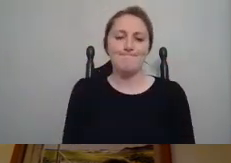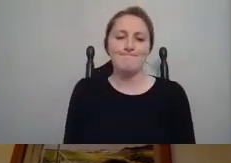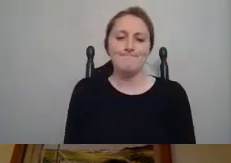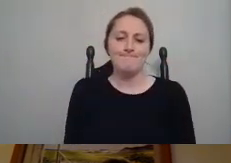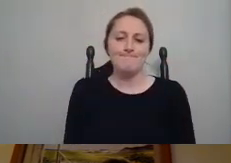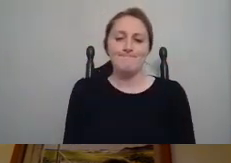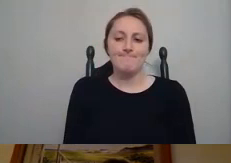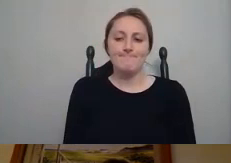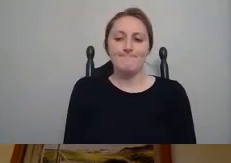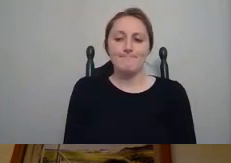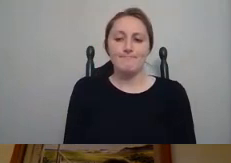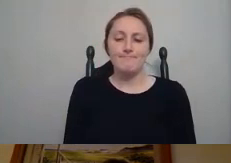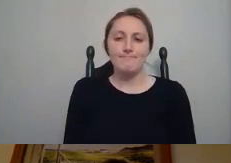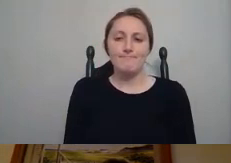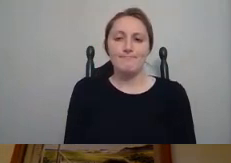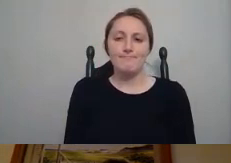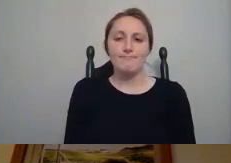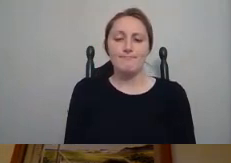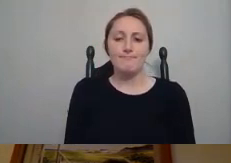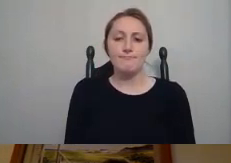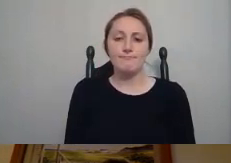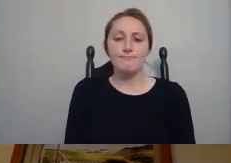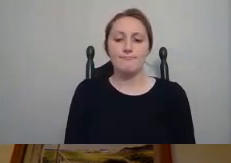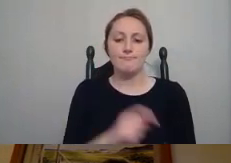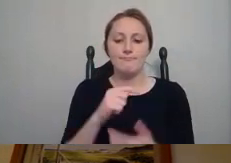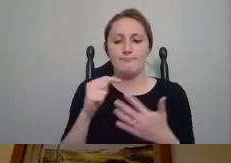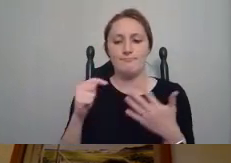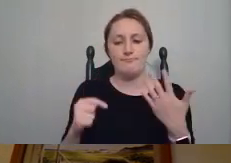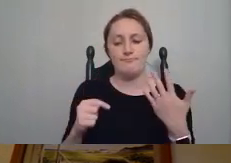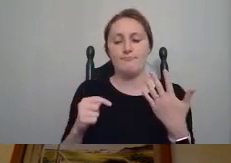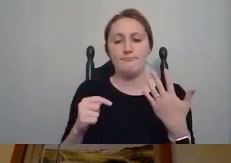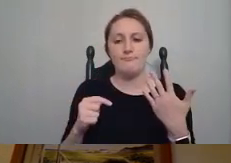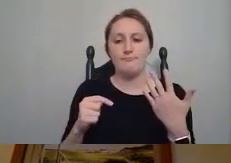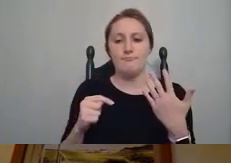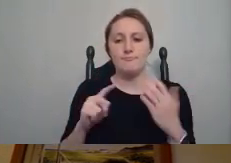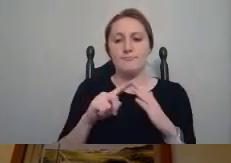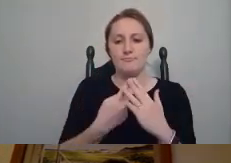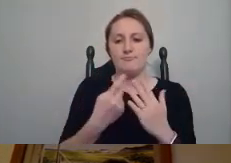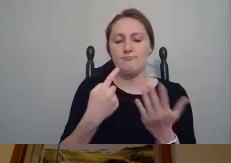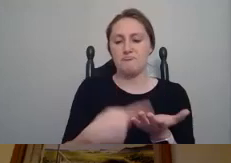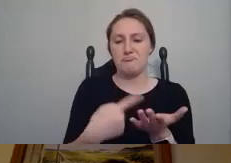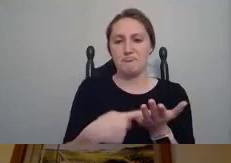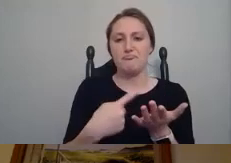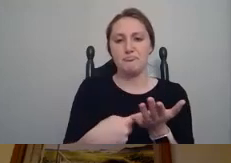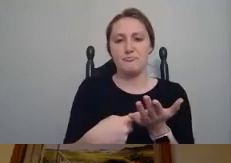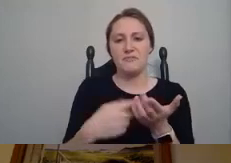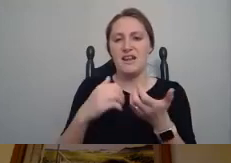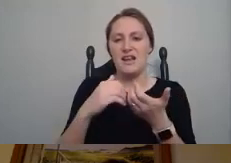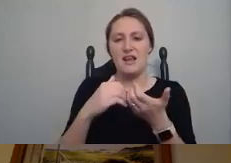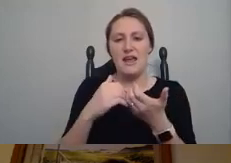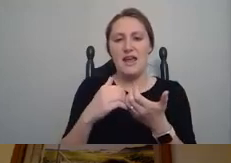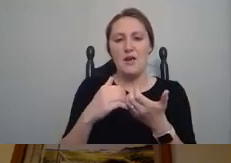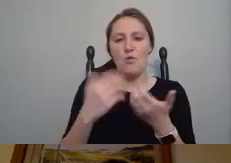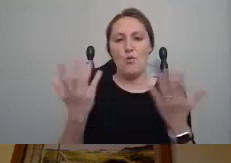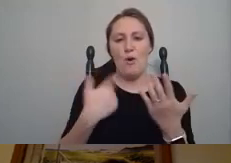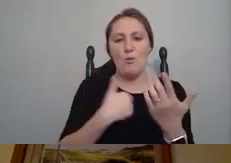kids. Those are all the points I wanted to kind of front load in terms of how we're thinking about things.